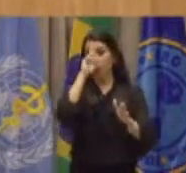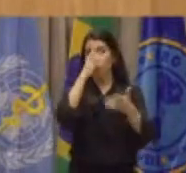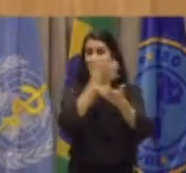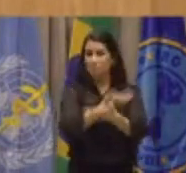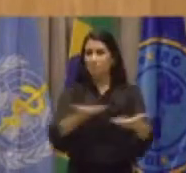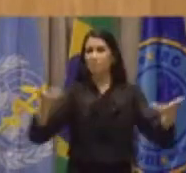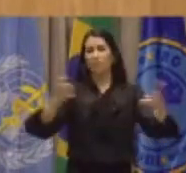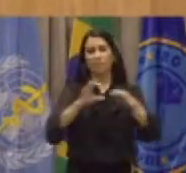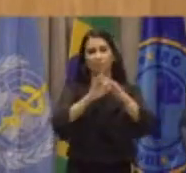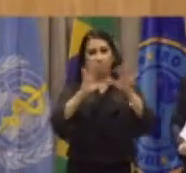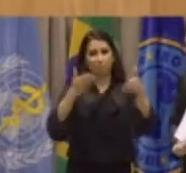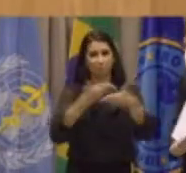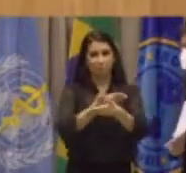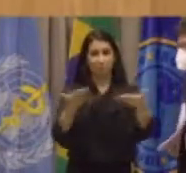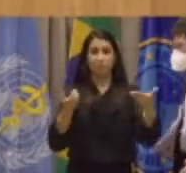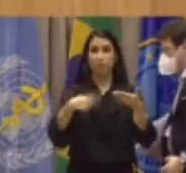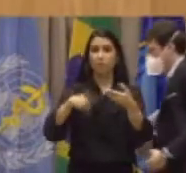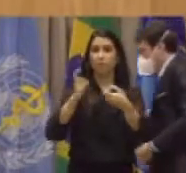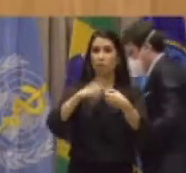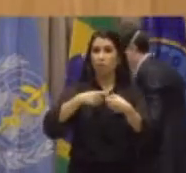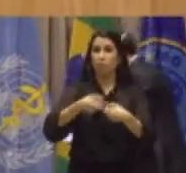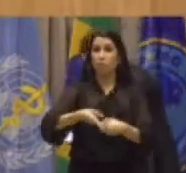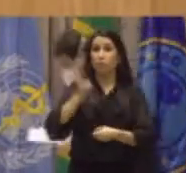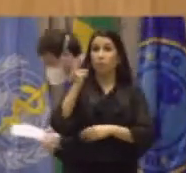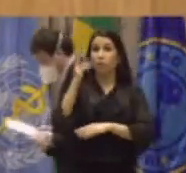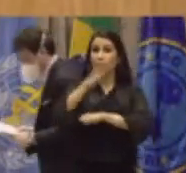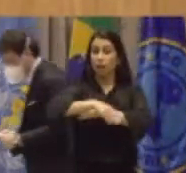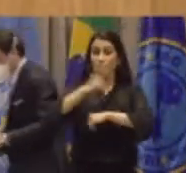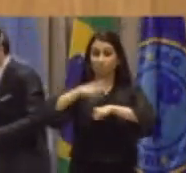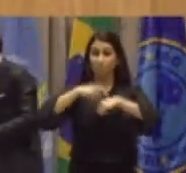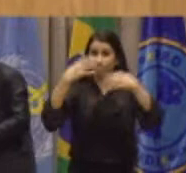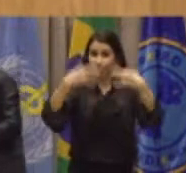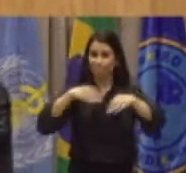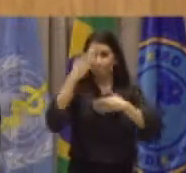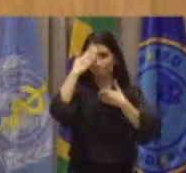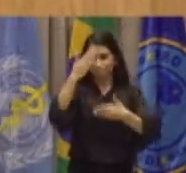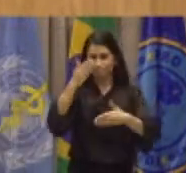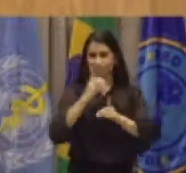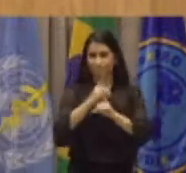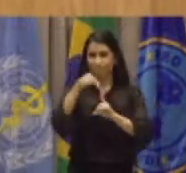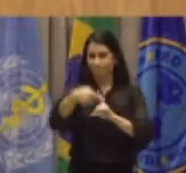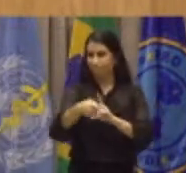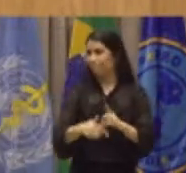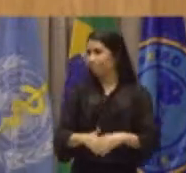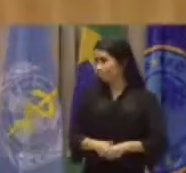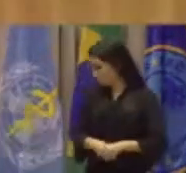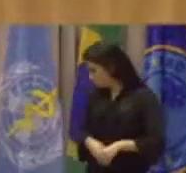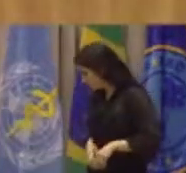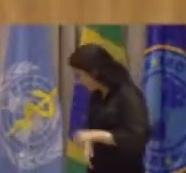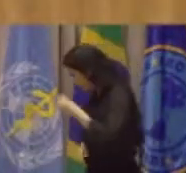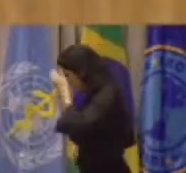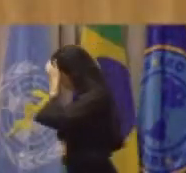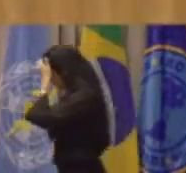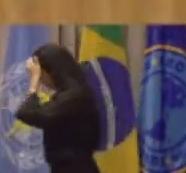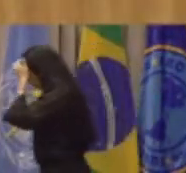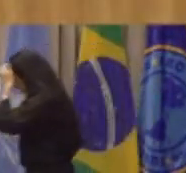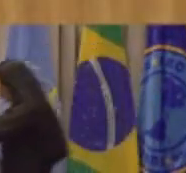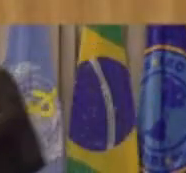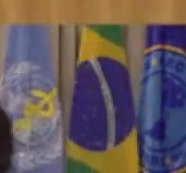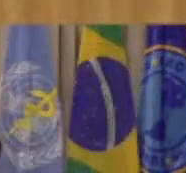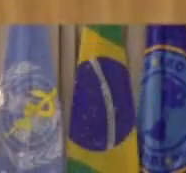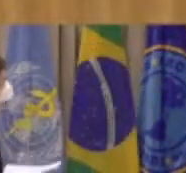lunch is served. Feel free to go downstairs, and we'll be back at 2 o'clock.